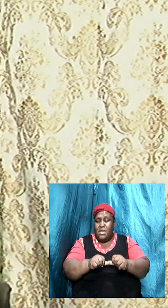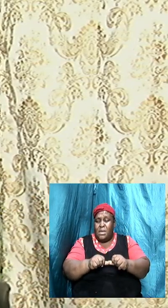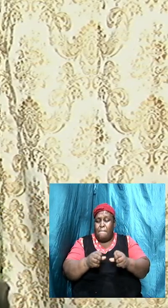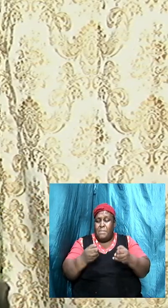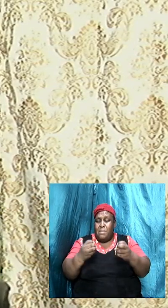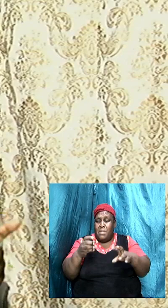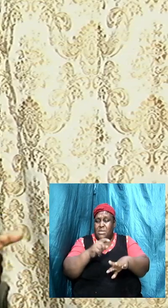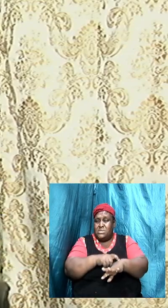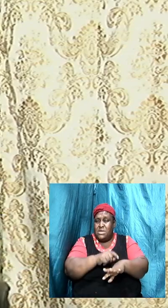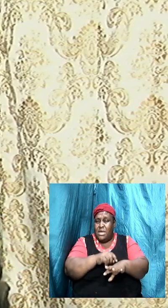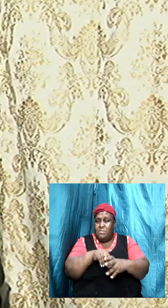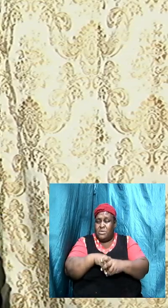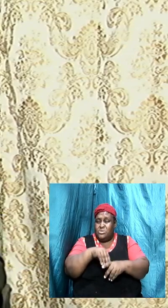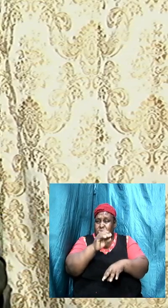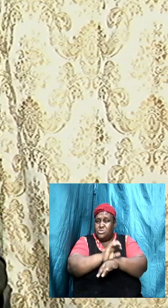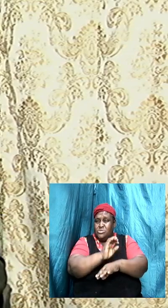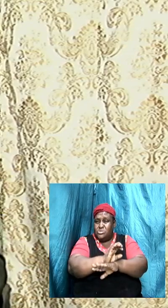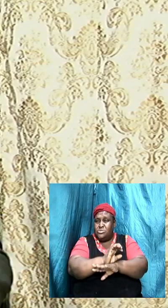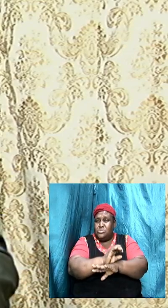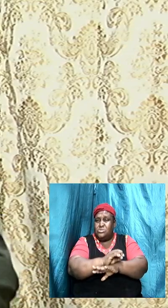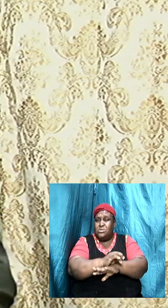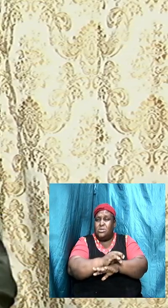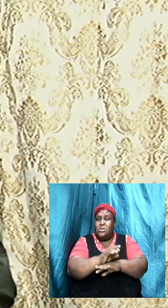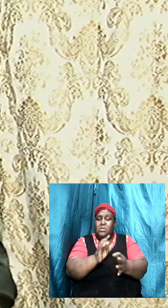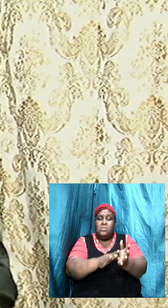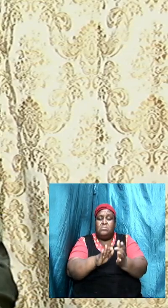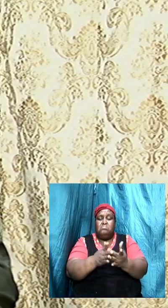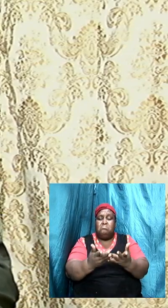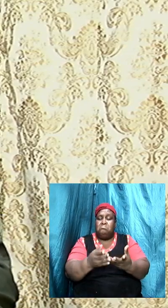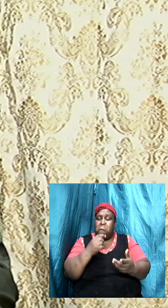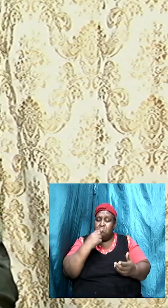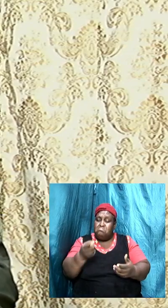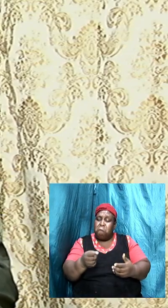Bible says, iron sharpened iron.